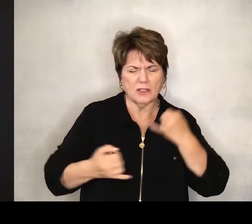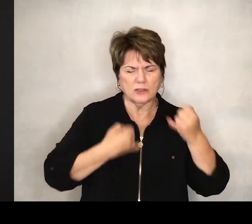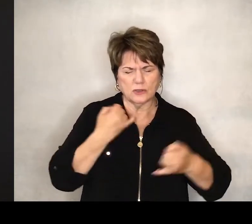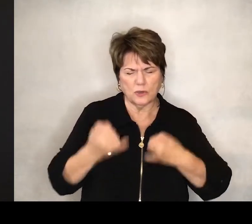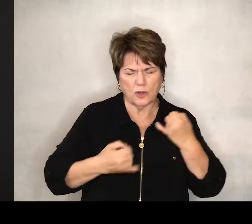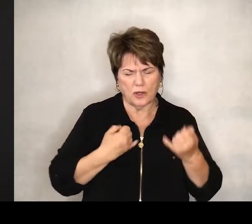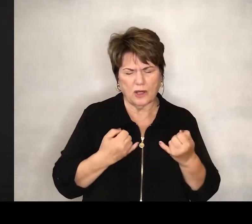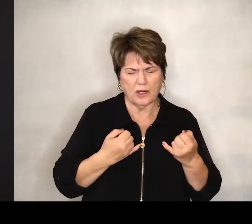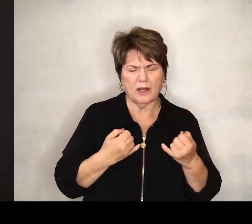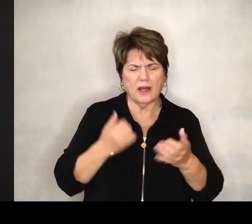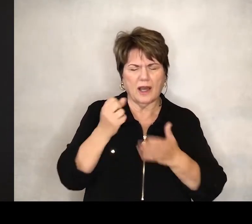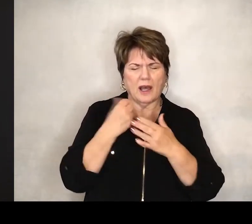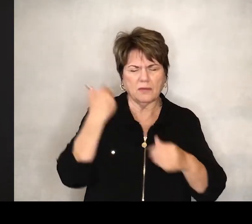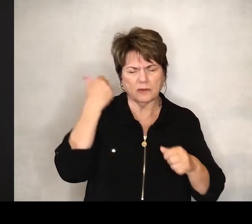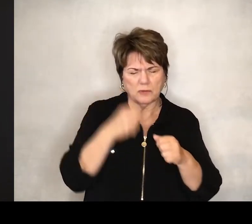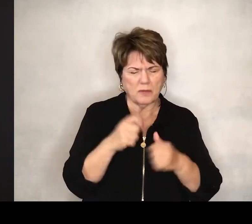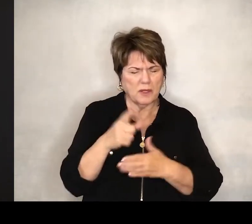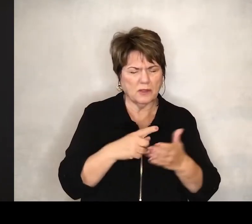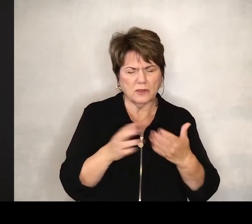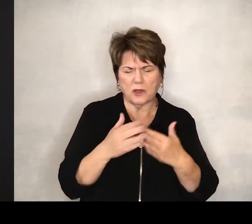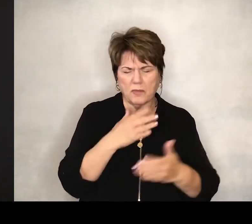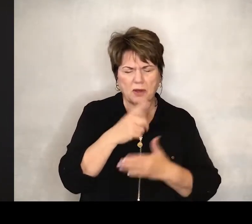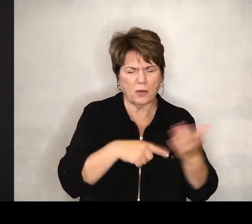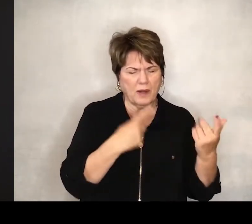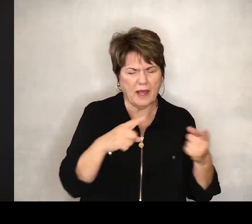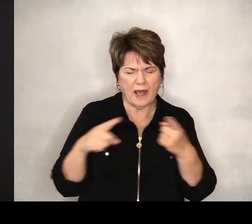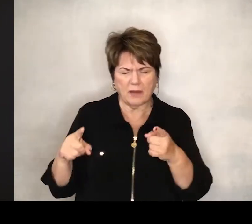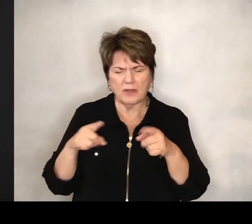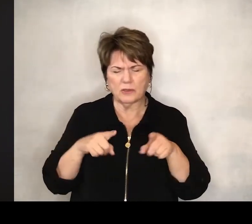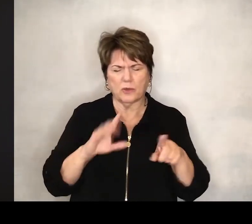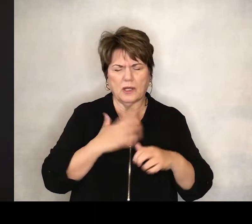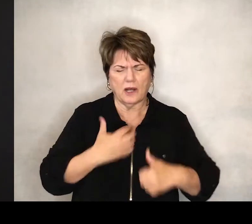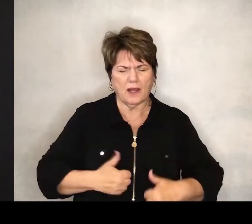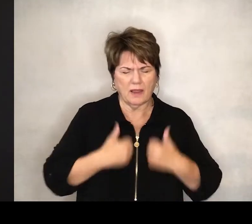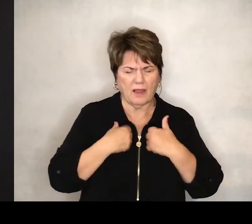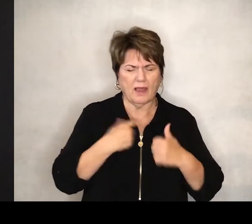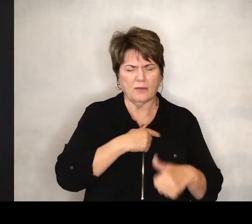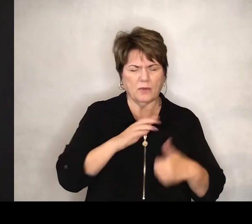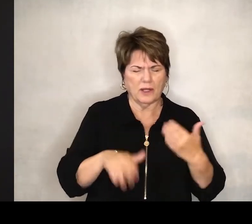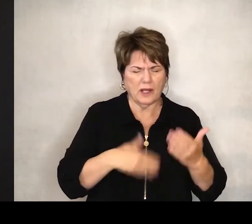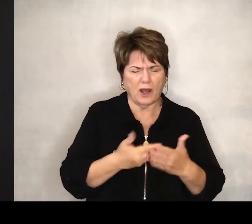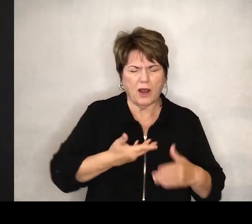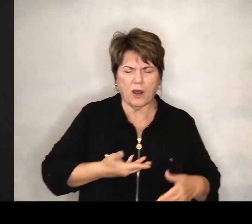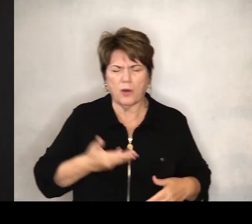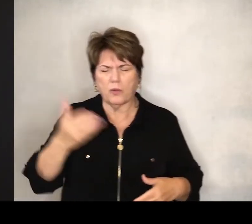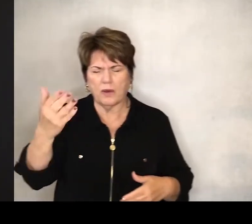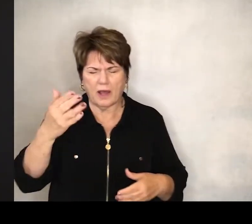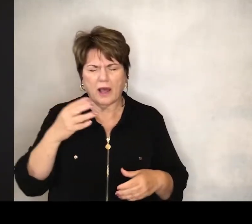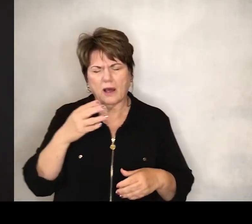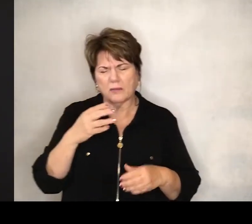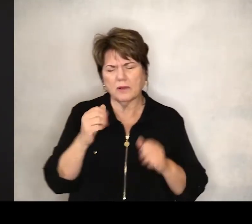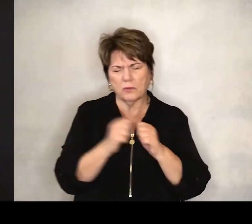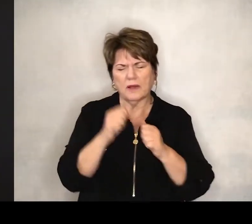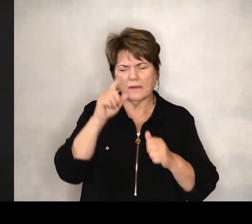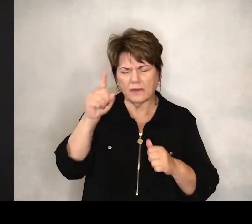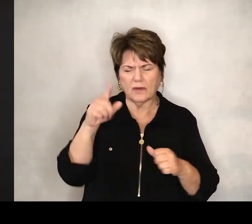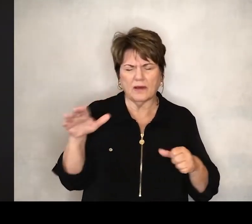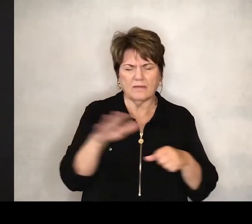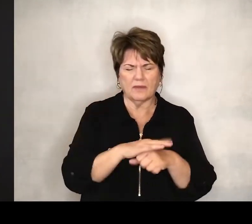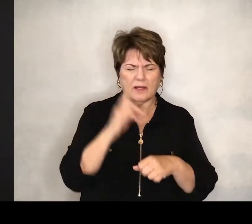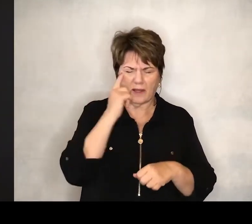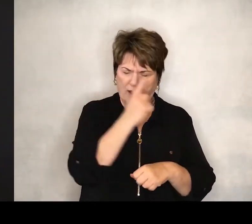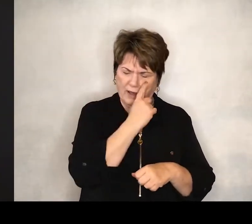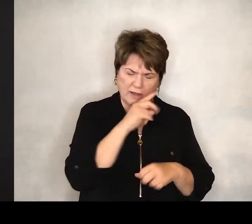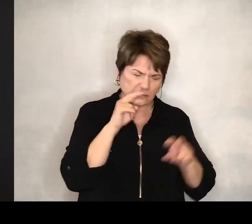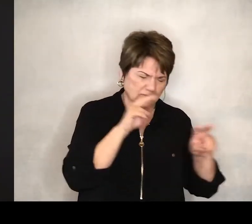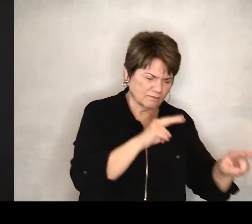remind us that no matter what the circumstances of our lives, we are all welcome there. God, fill our eyes with